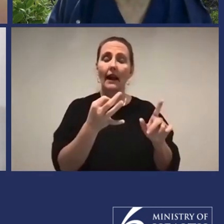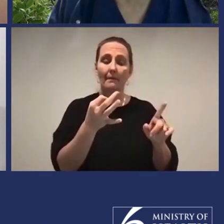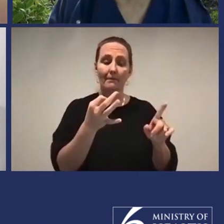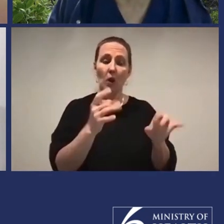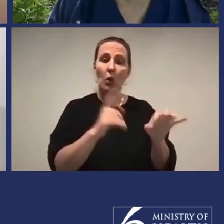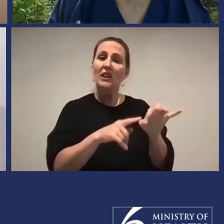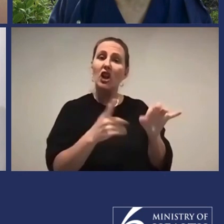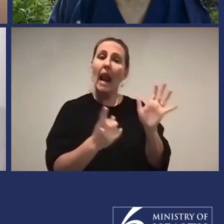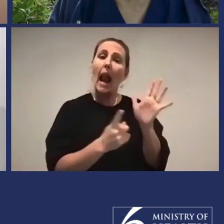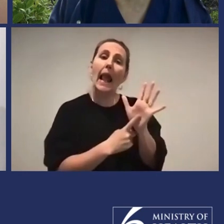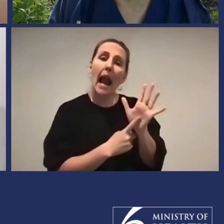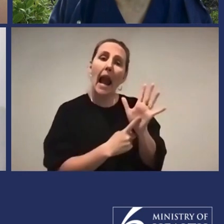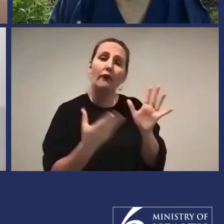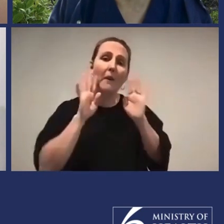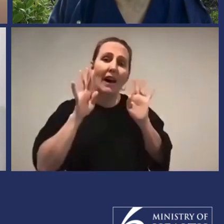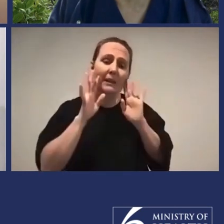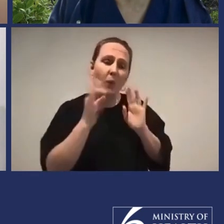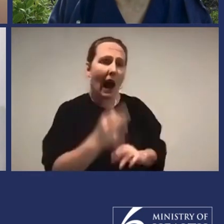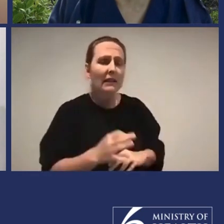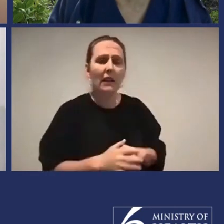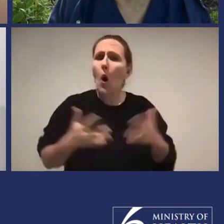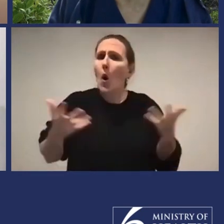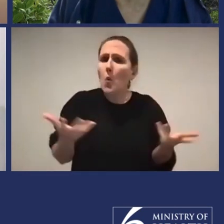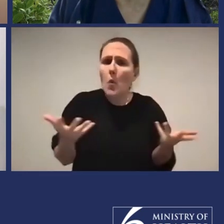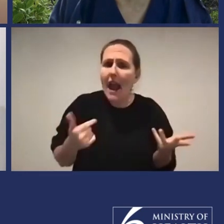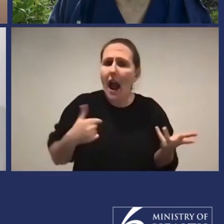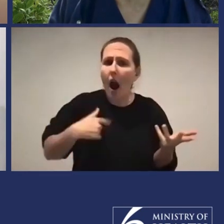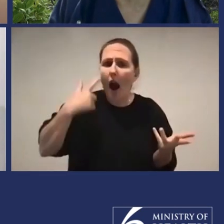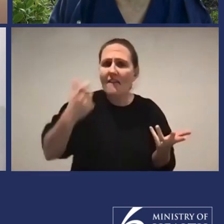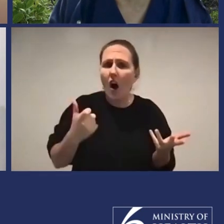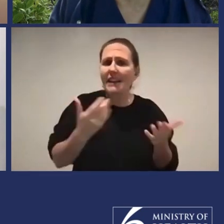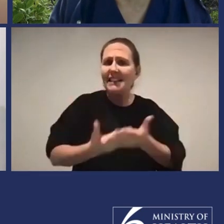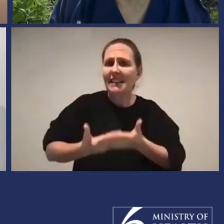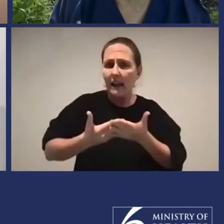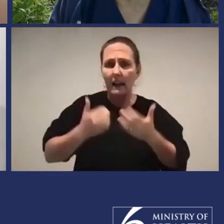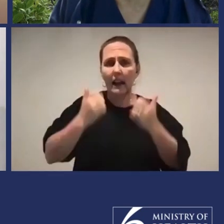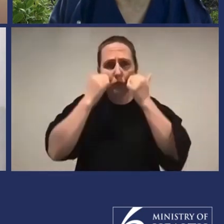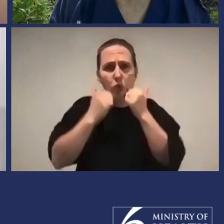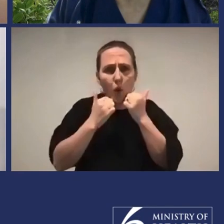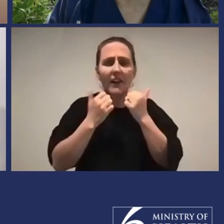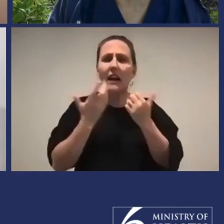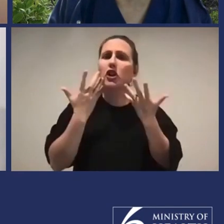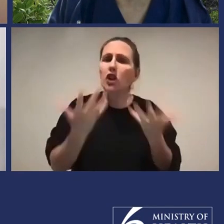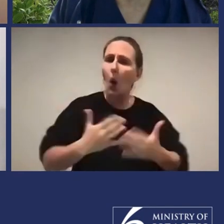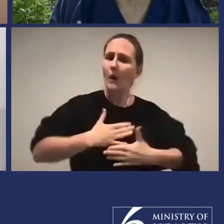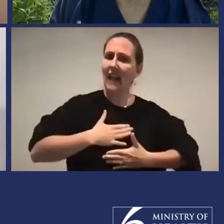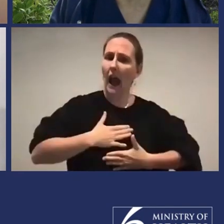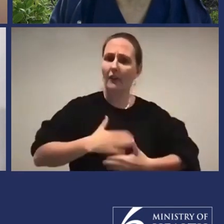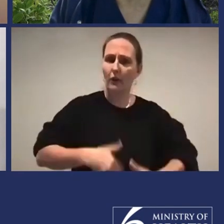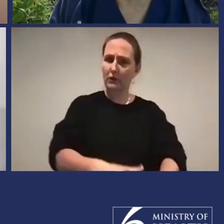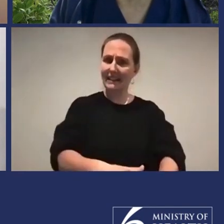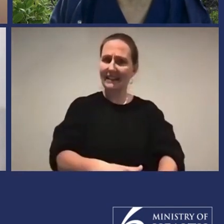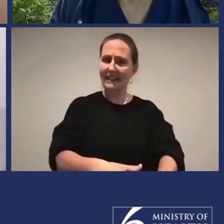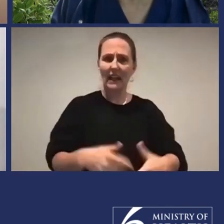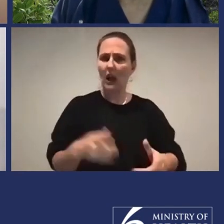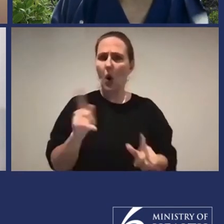Where can I find studies that are saying it's safe for pregnancy? And I think this is a fantastic question, because it's so